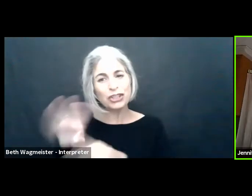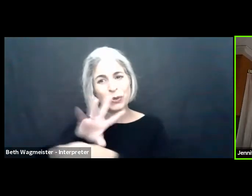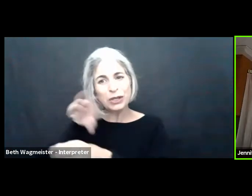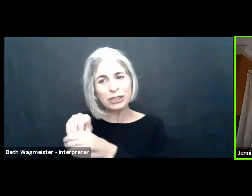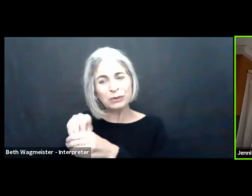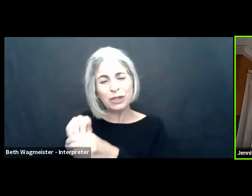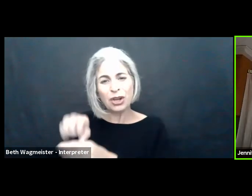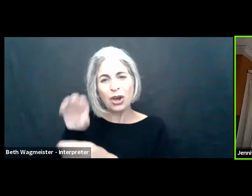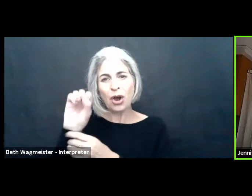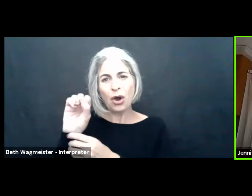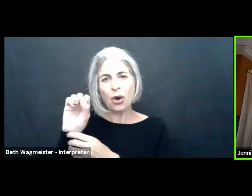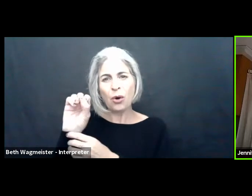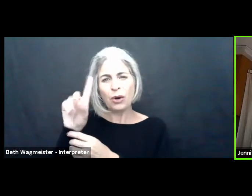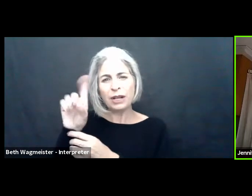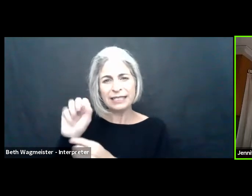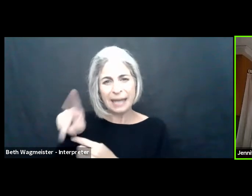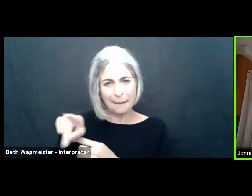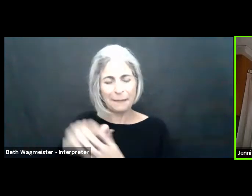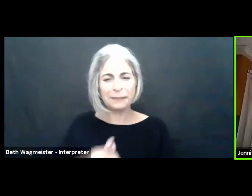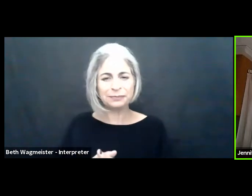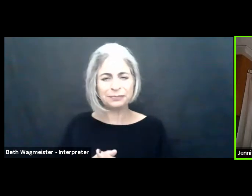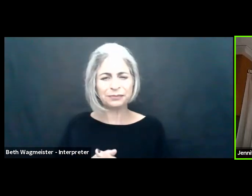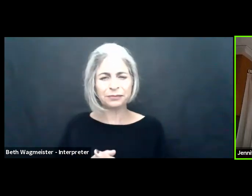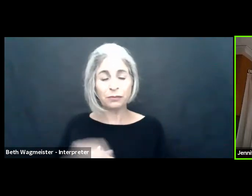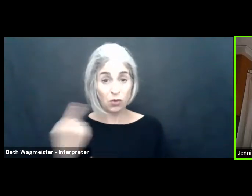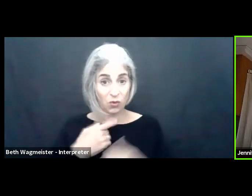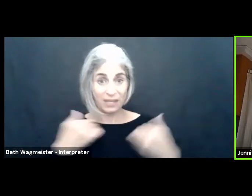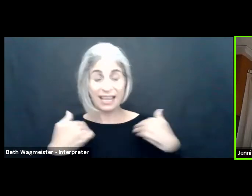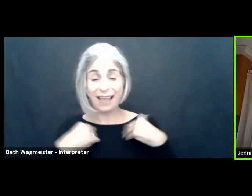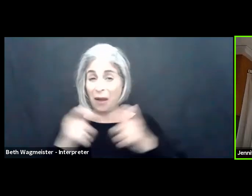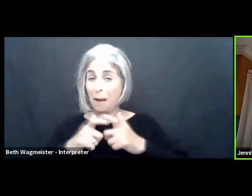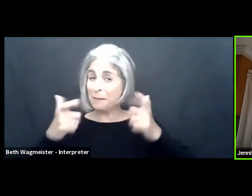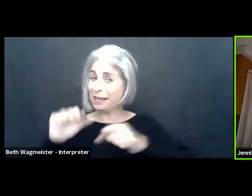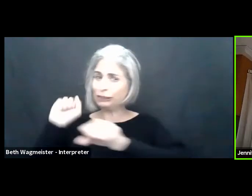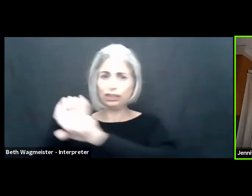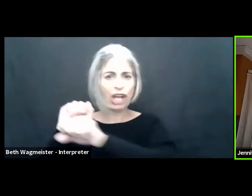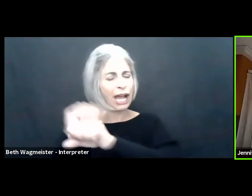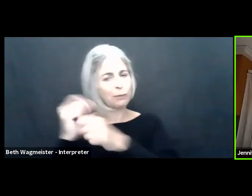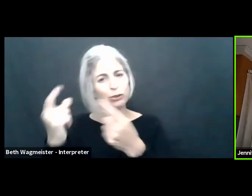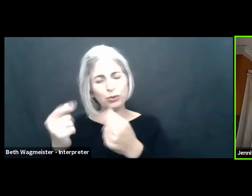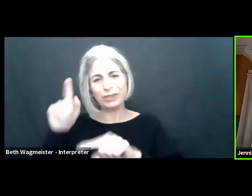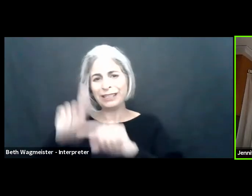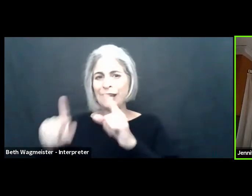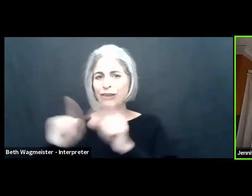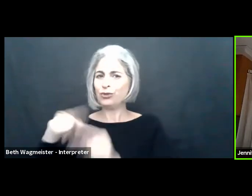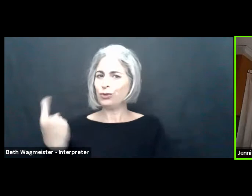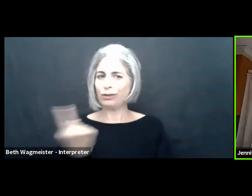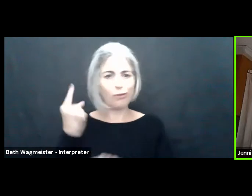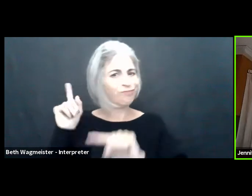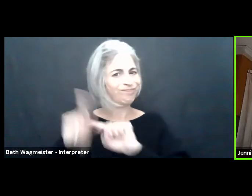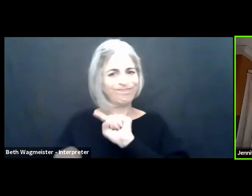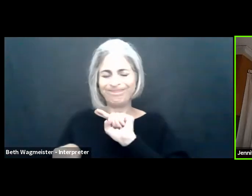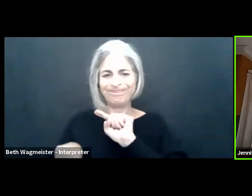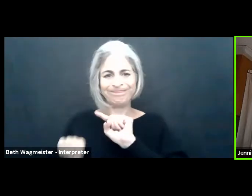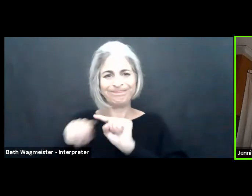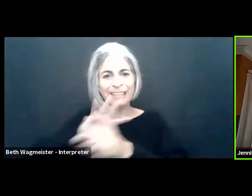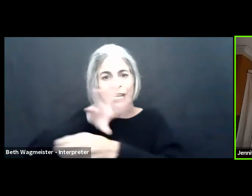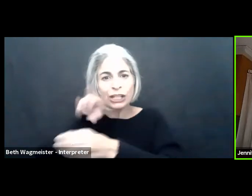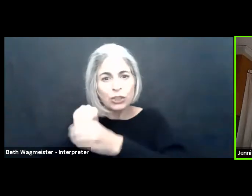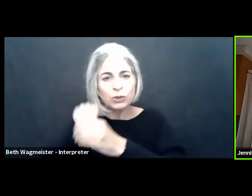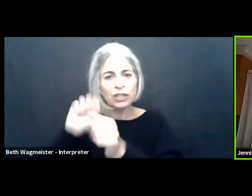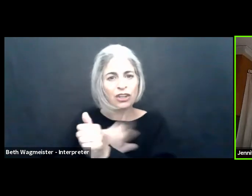ODEP, because we have a big job to do. We cannot do it alone. Inclusive